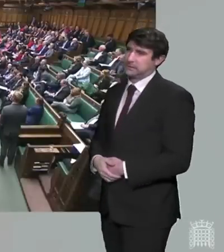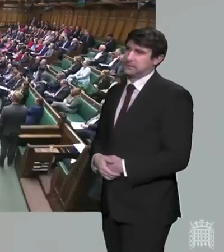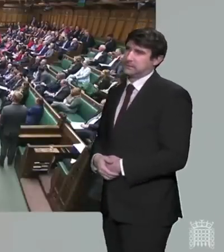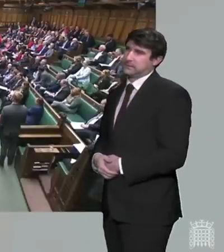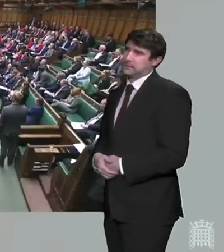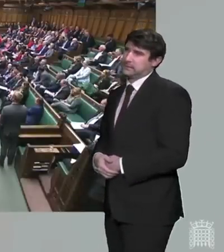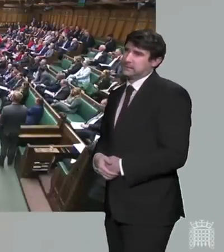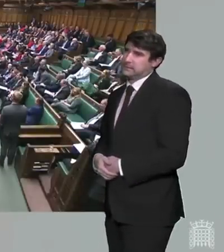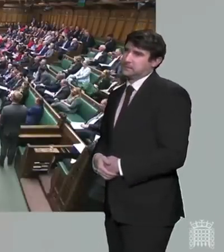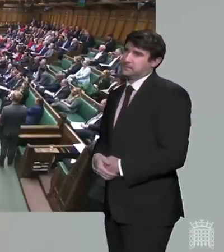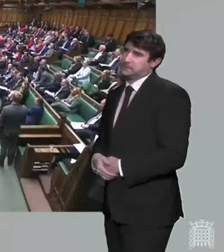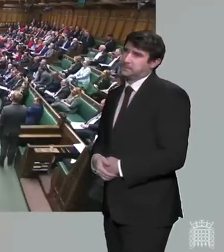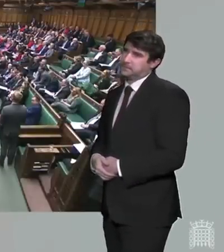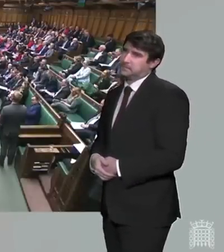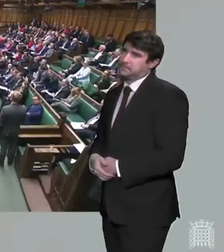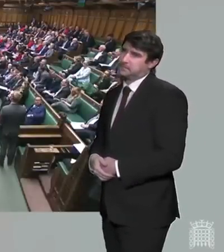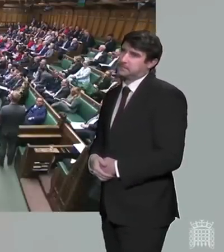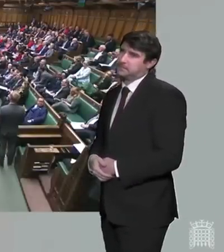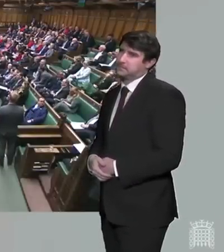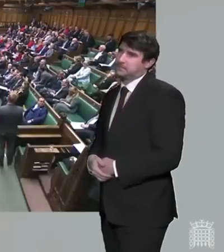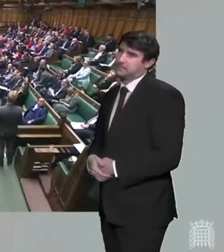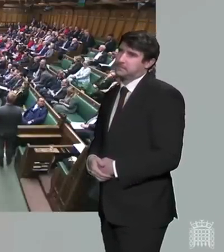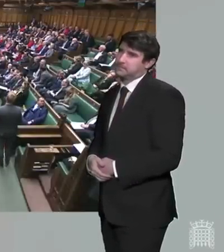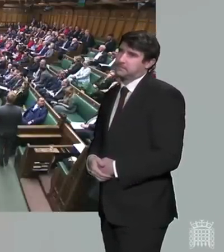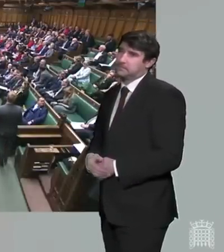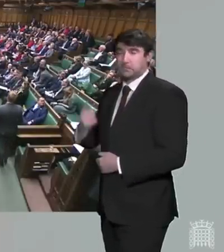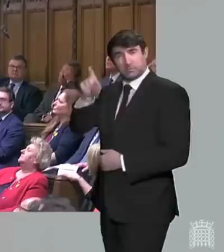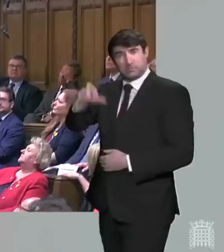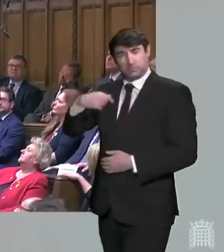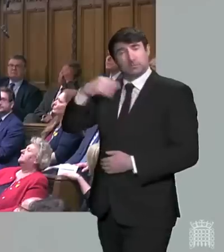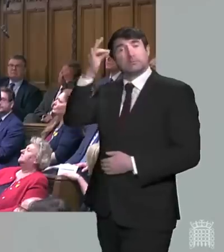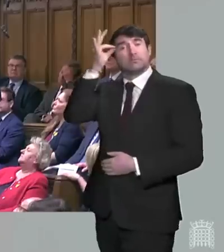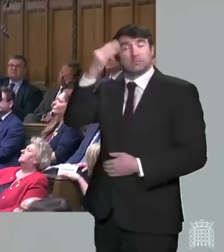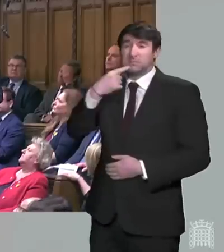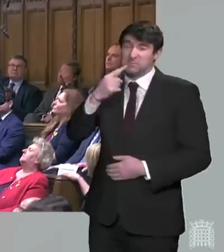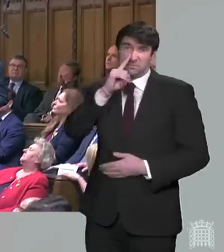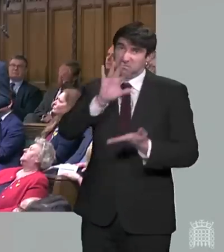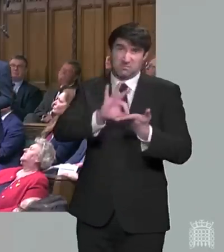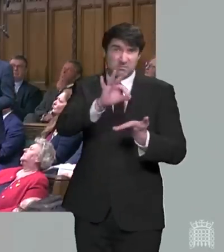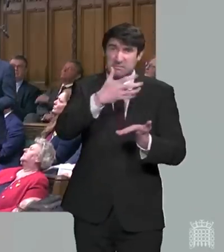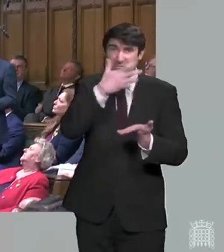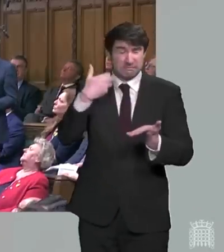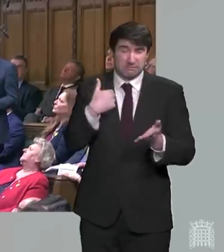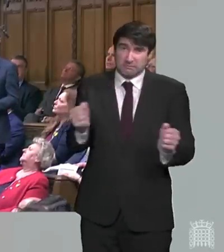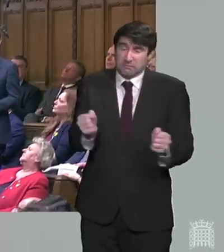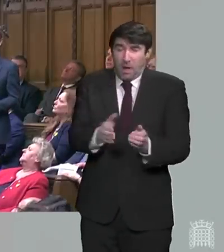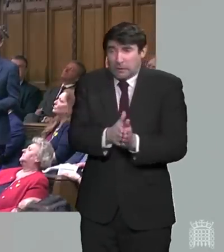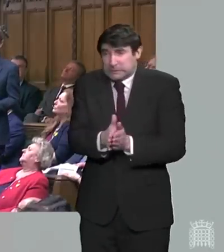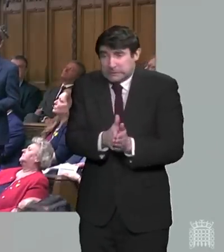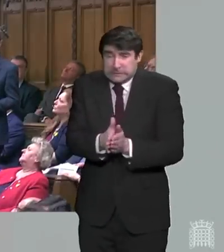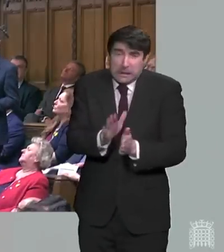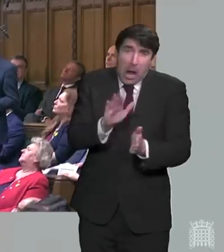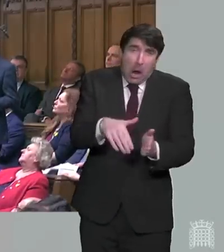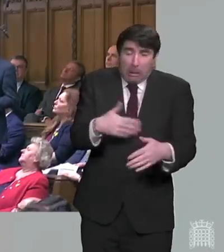Thank you, Mr. Speaker. A school in my constituency was complaining that they cannot afford to turn the heating on. Yet this school and others are spending money